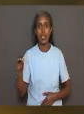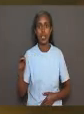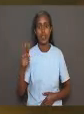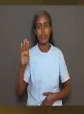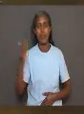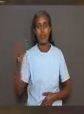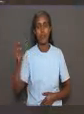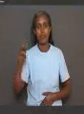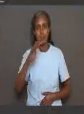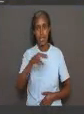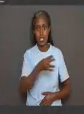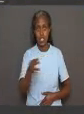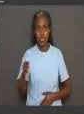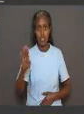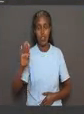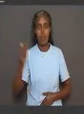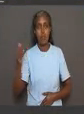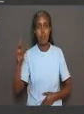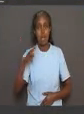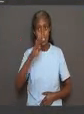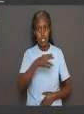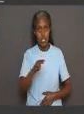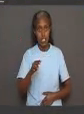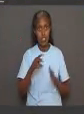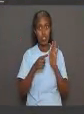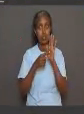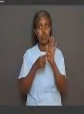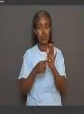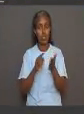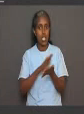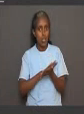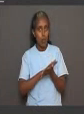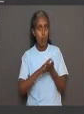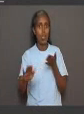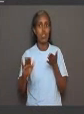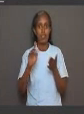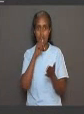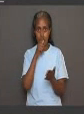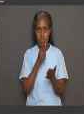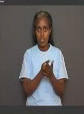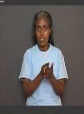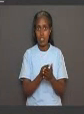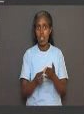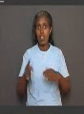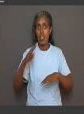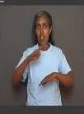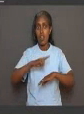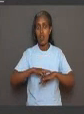chart. A bar chart shows qualitative data along